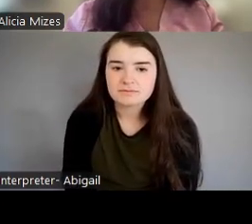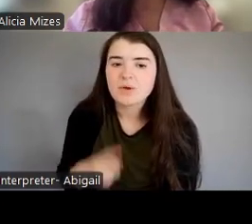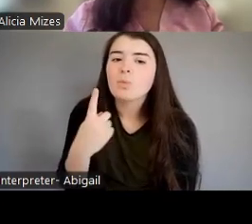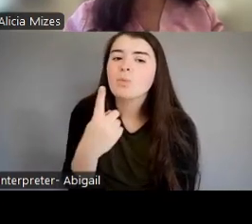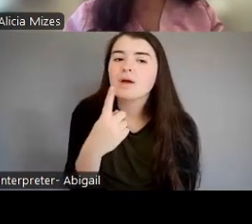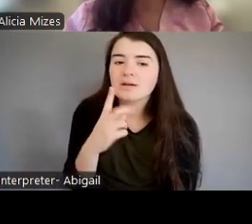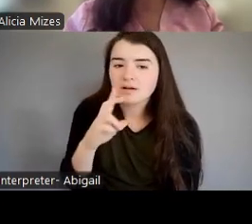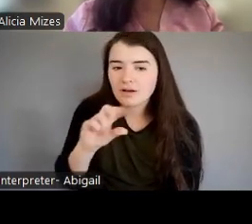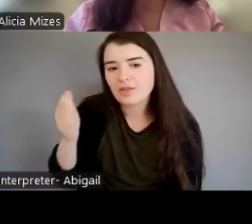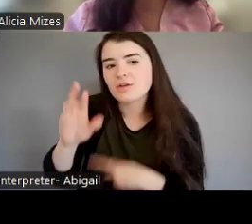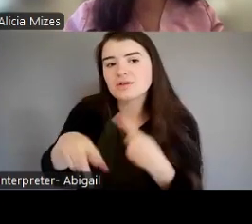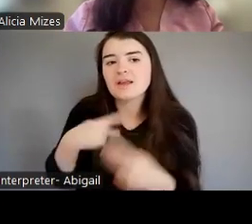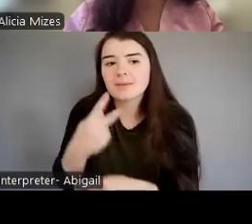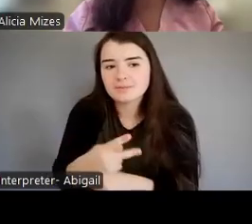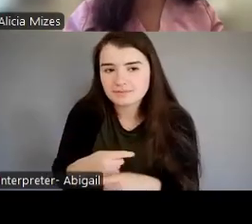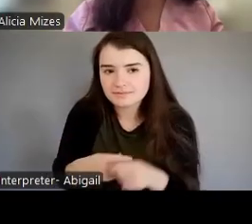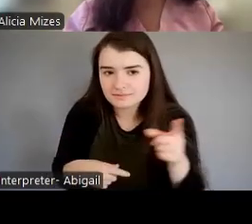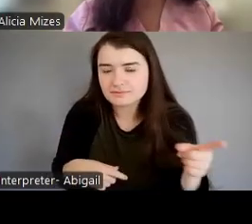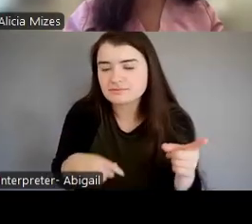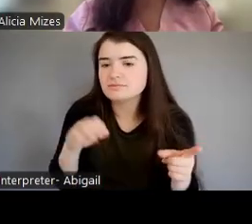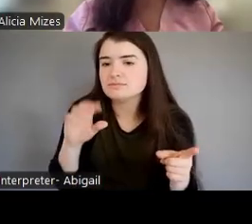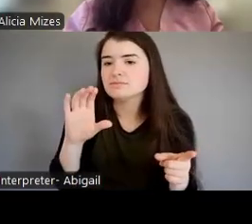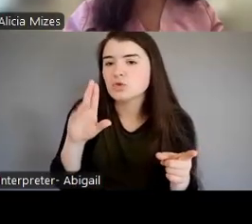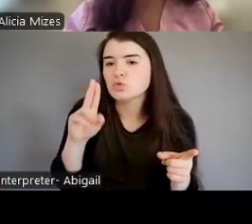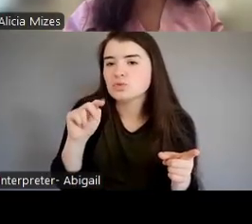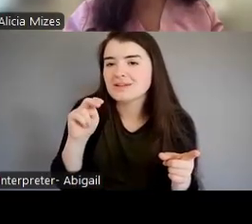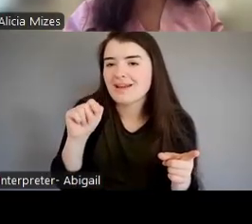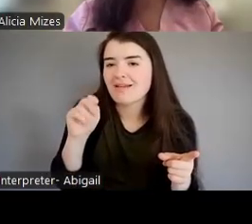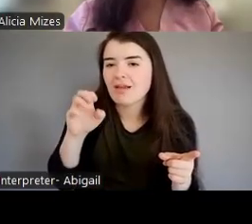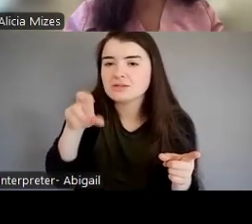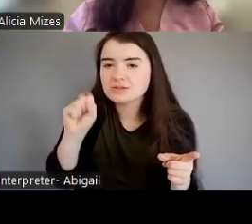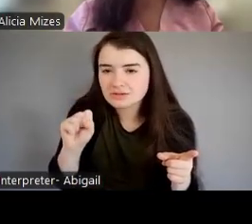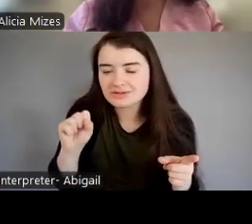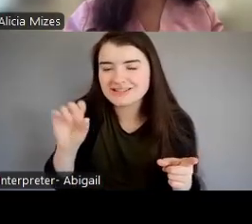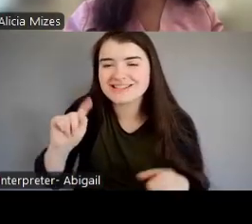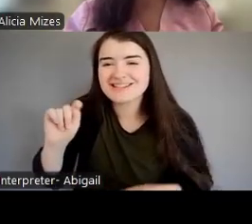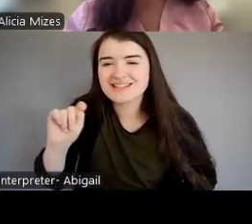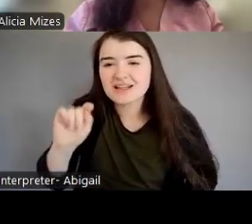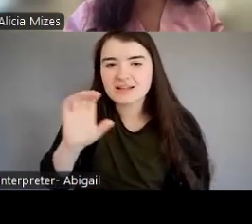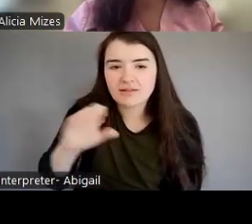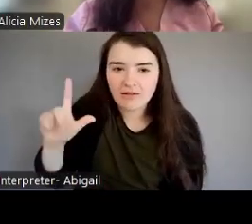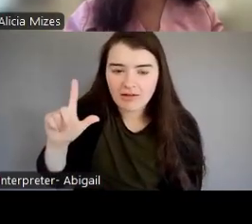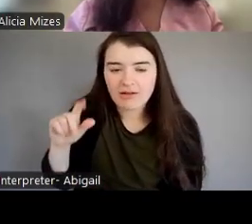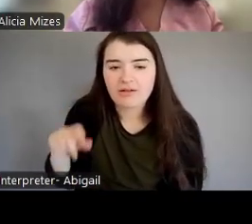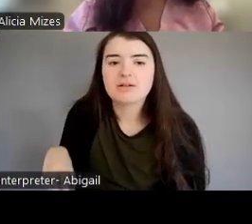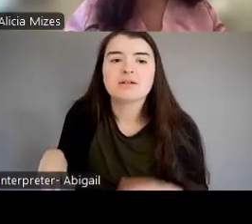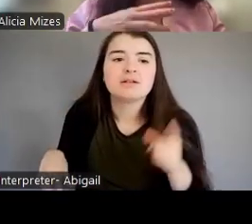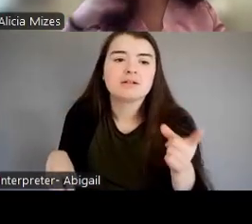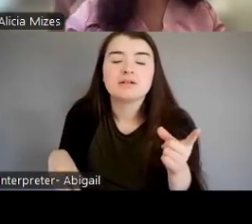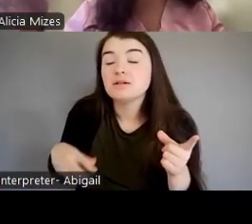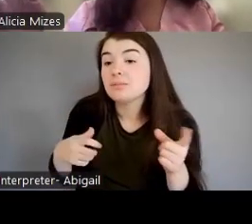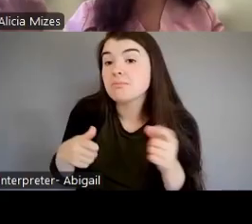mention, is cutaneous T-cell lymphoma. About 75 to 80% of cutaneous T-cell lymphomas are